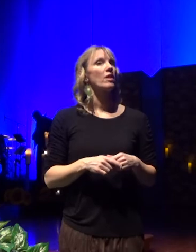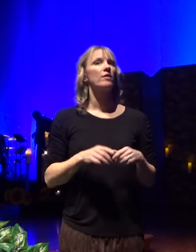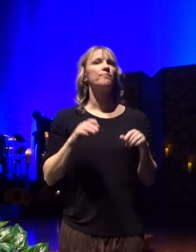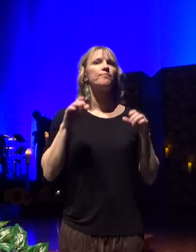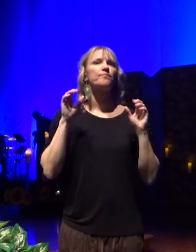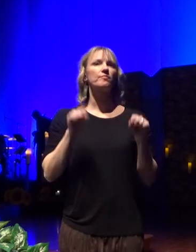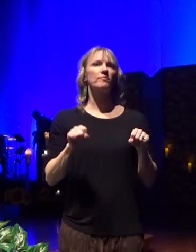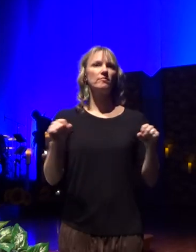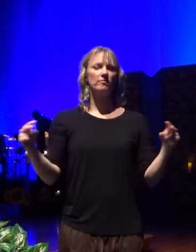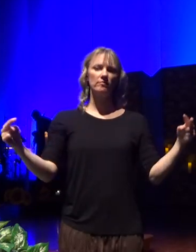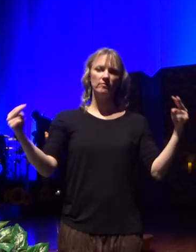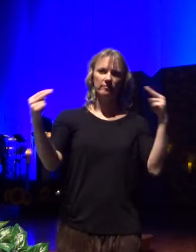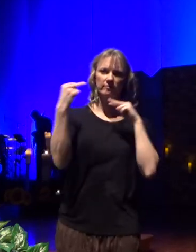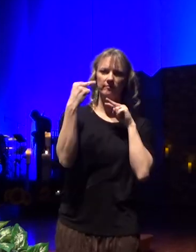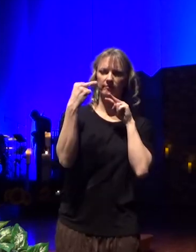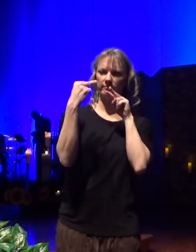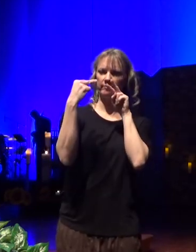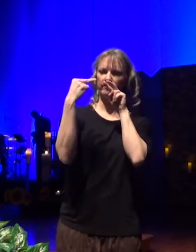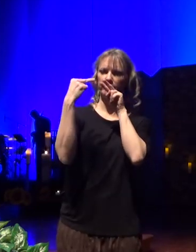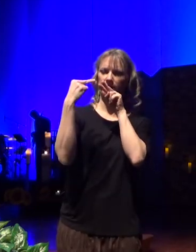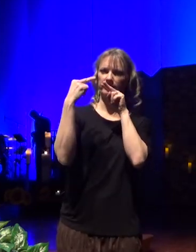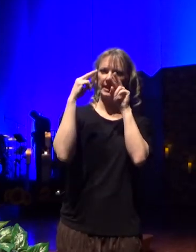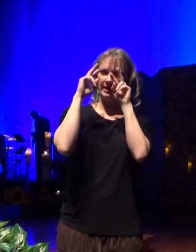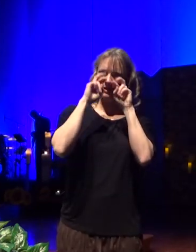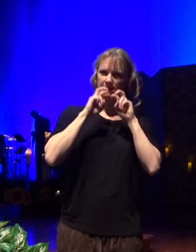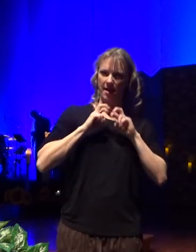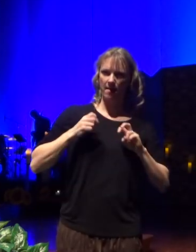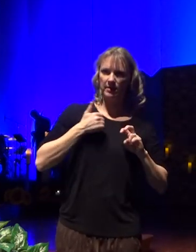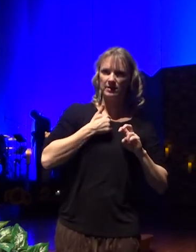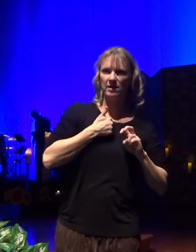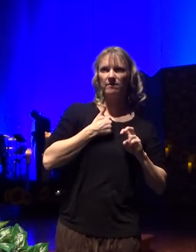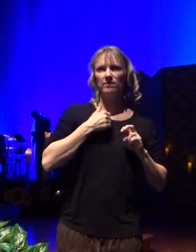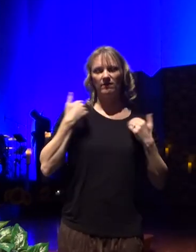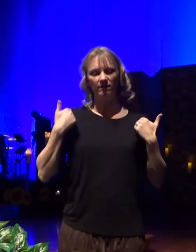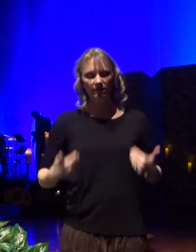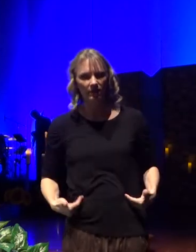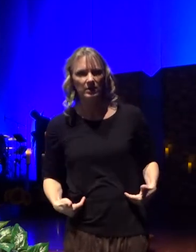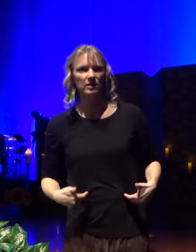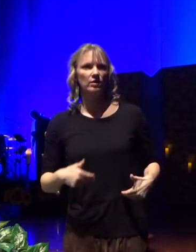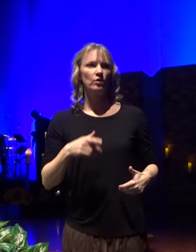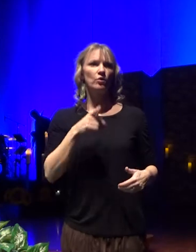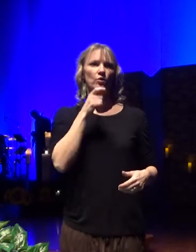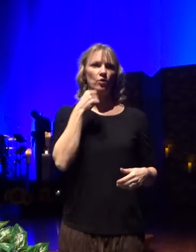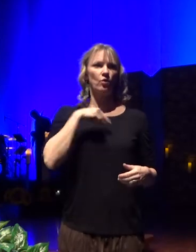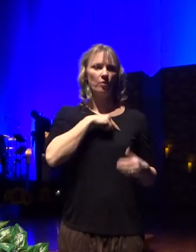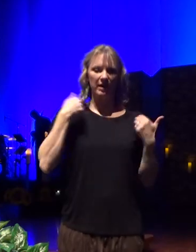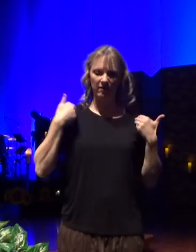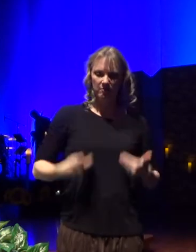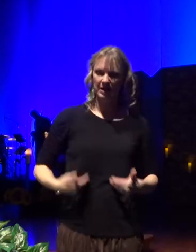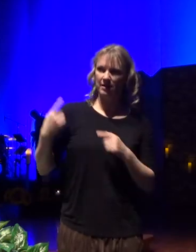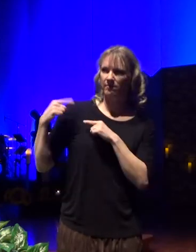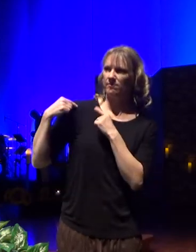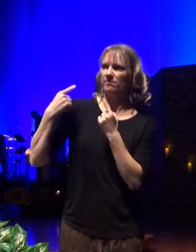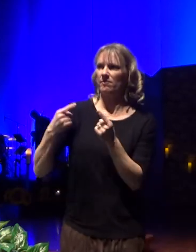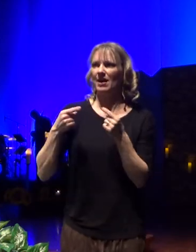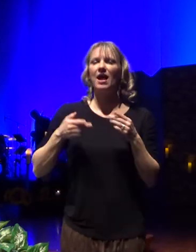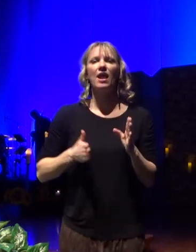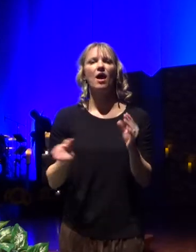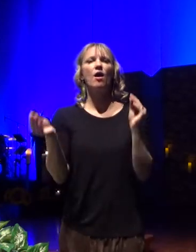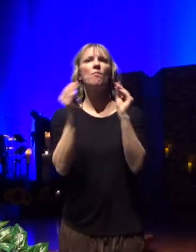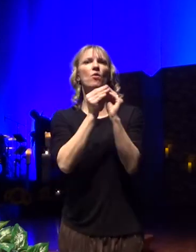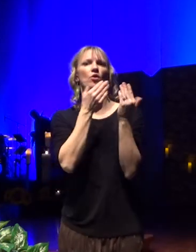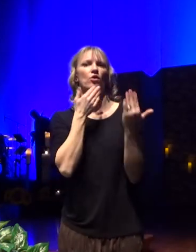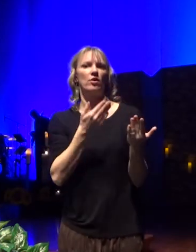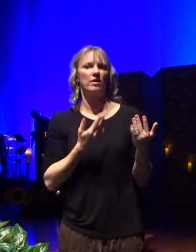We can look at ourselves boldly right in the eye, our physical being, who we've been, and allow a greater good to